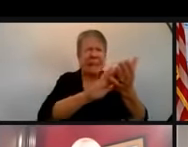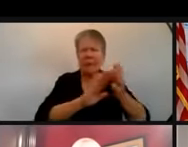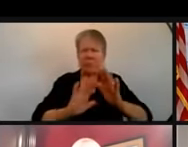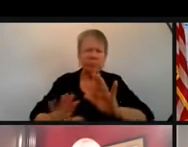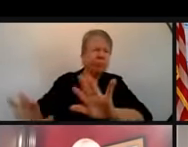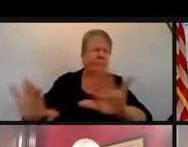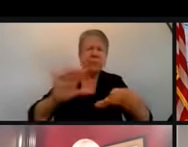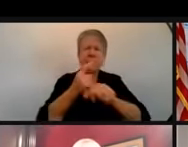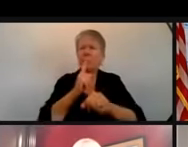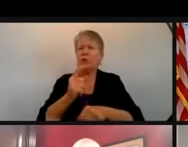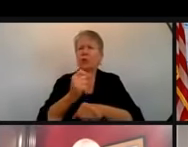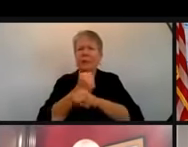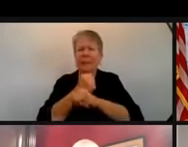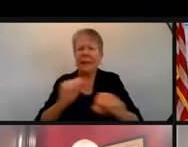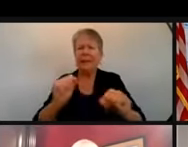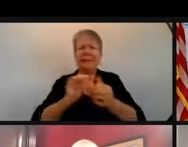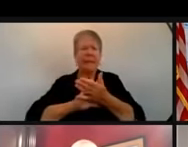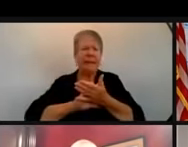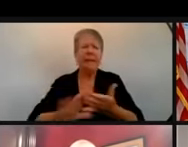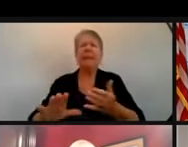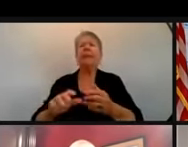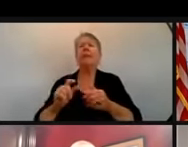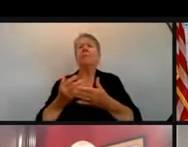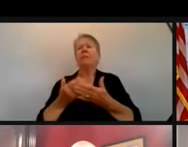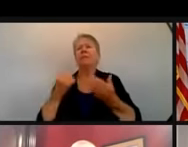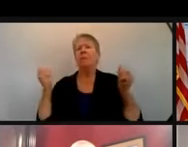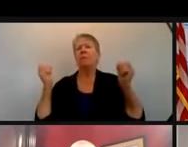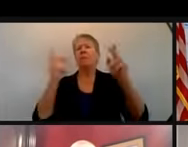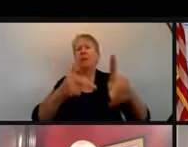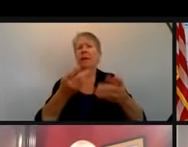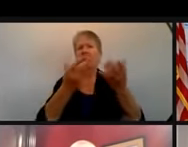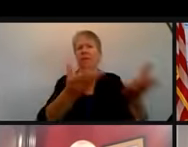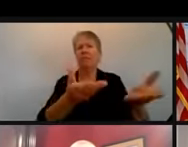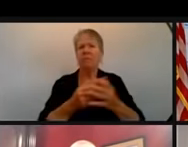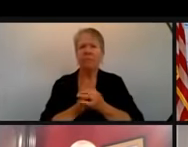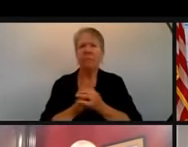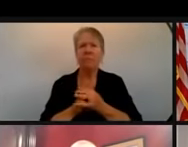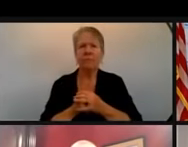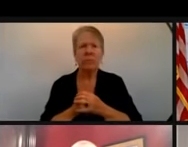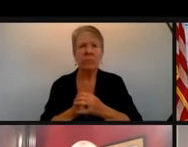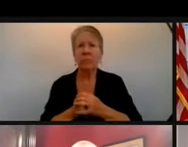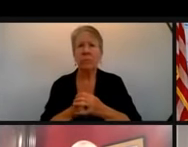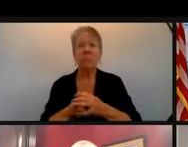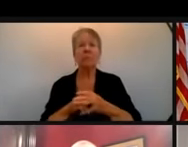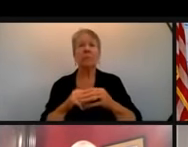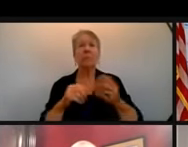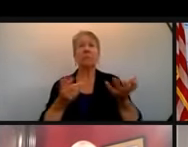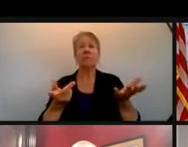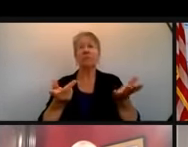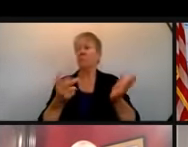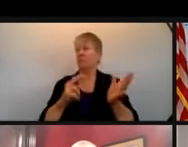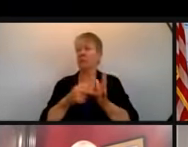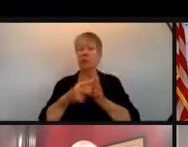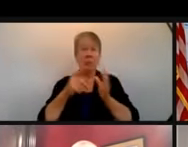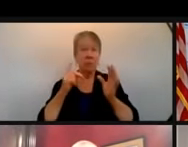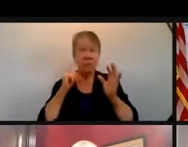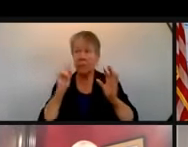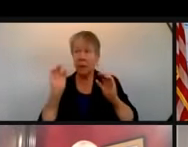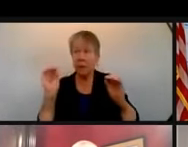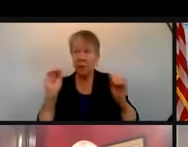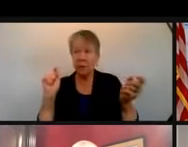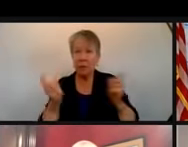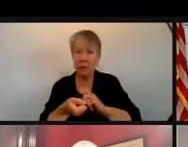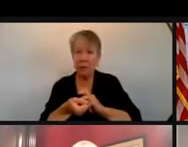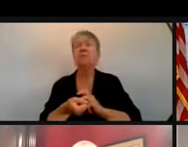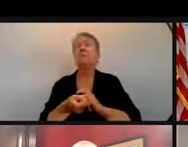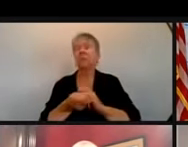unless you hear otherwise from Mahen or Dan, is to be with you in our regular format in person in the War Memorial. And